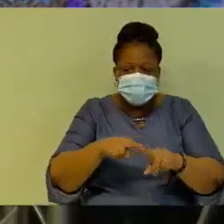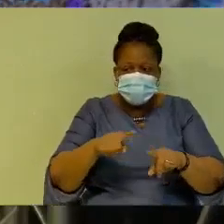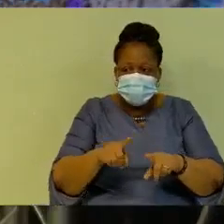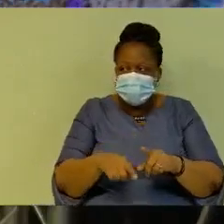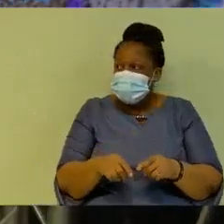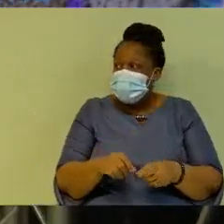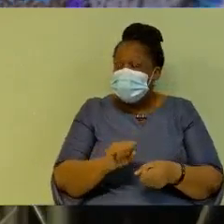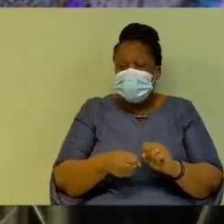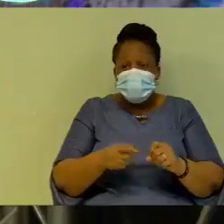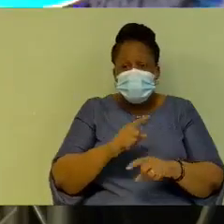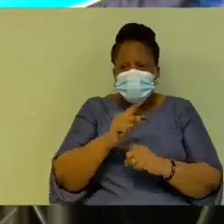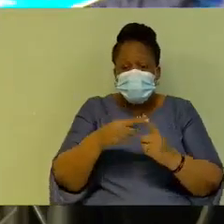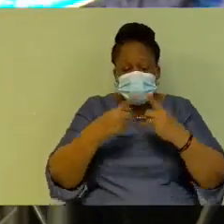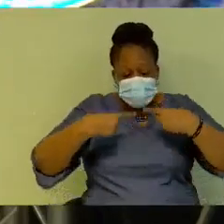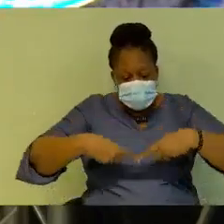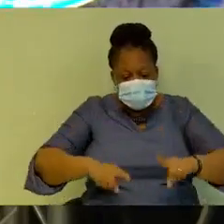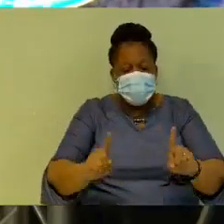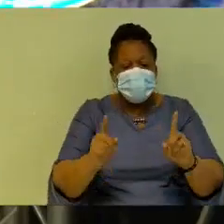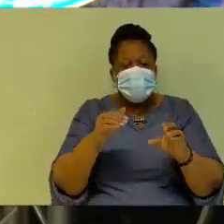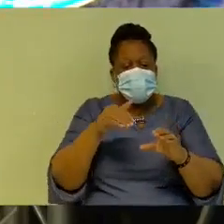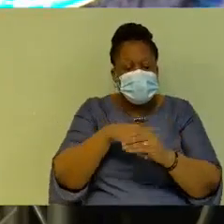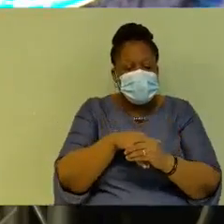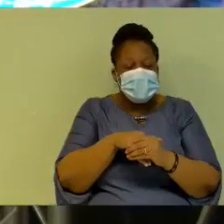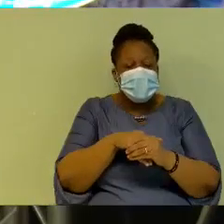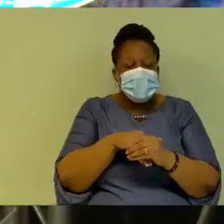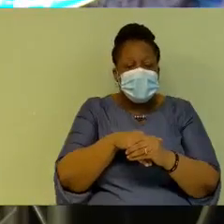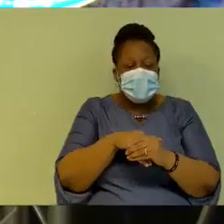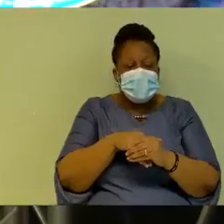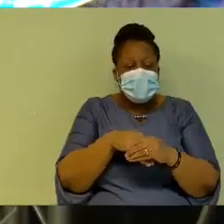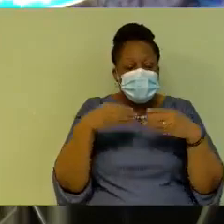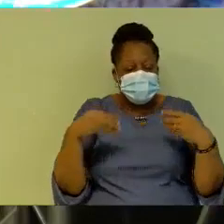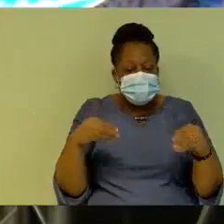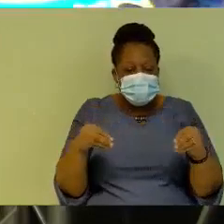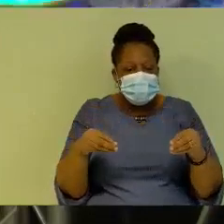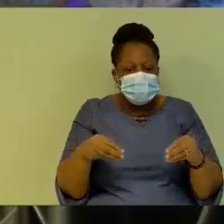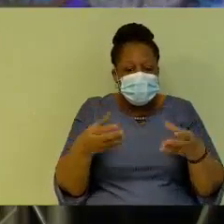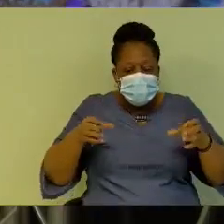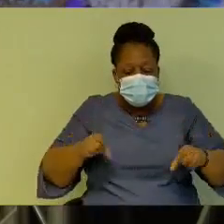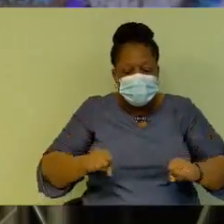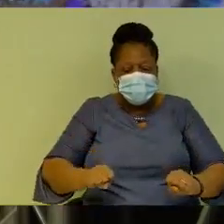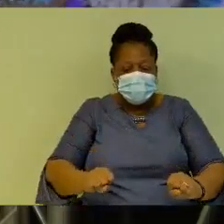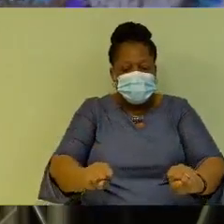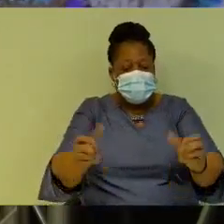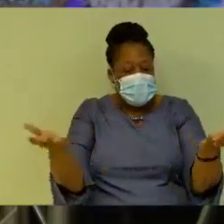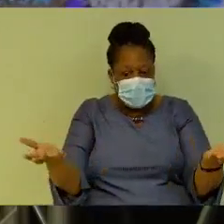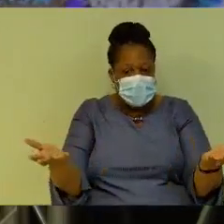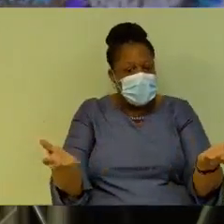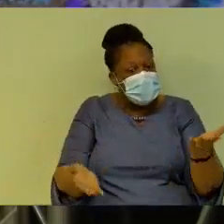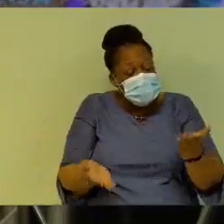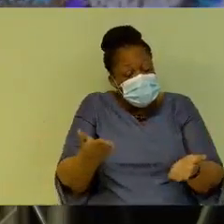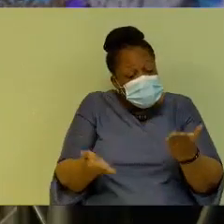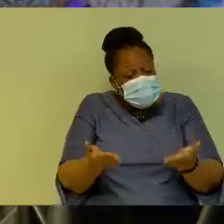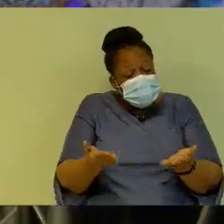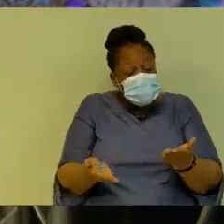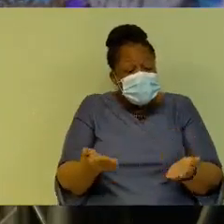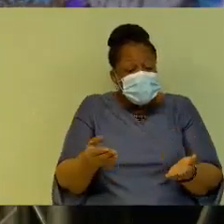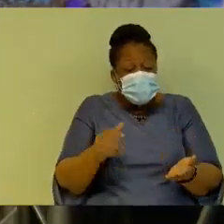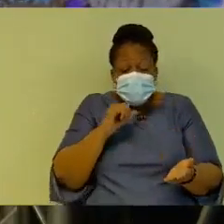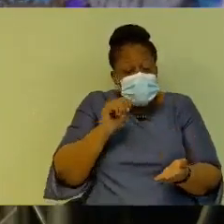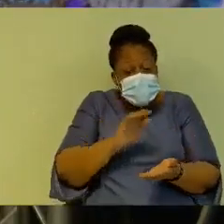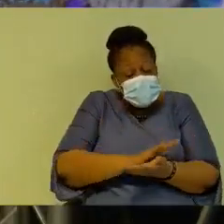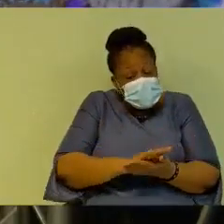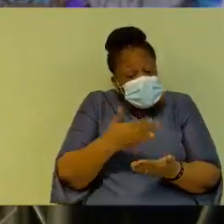with your baby, you're going to have to carry a cart, etc. And so there is an inherent risk in your